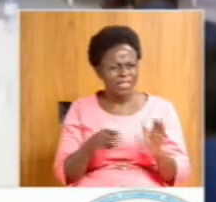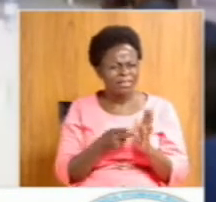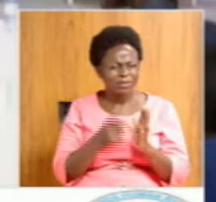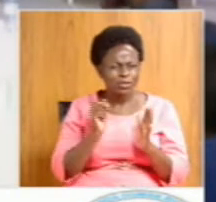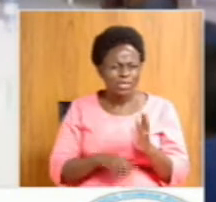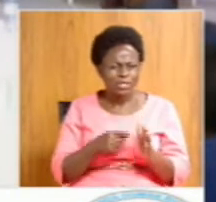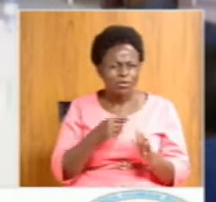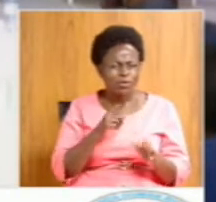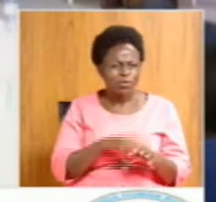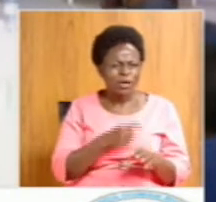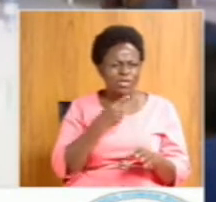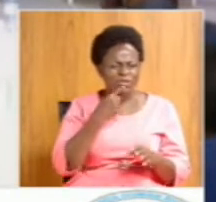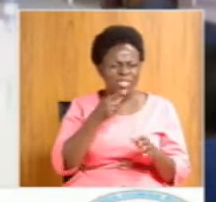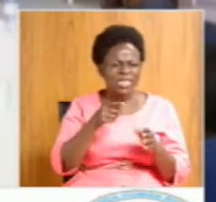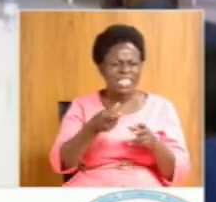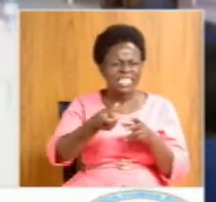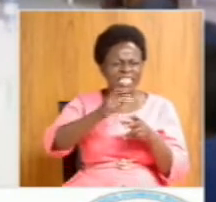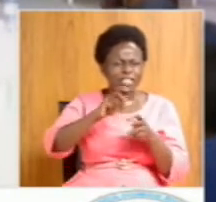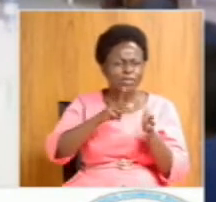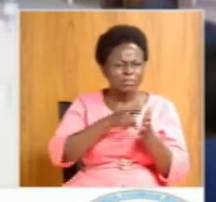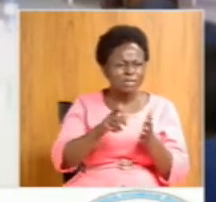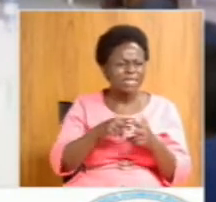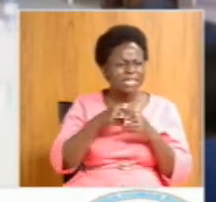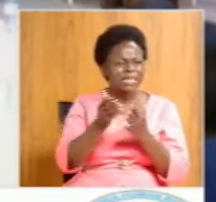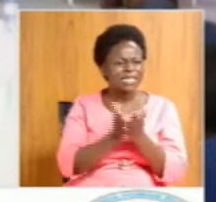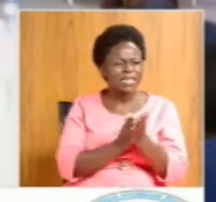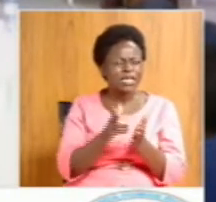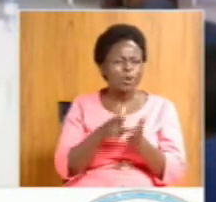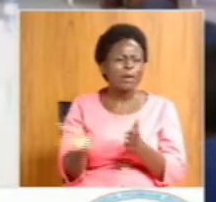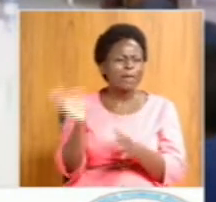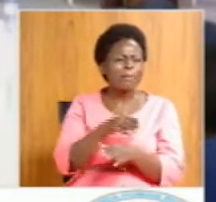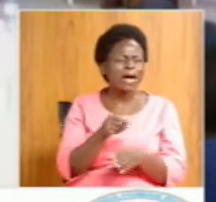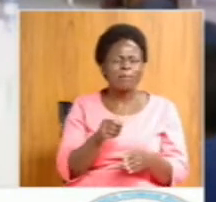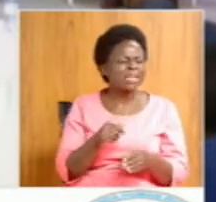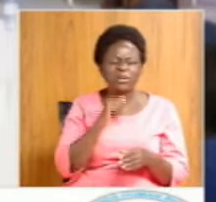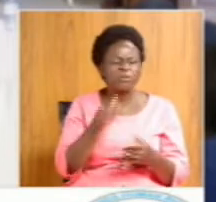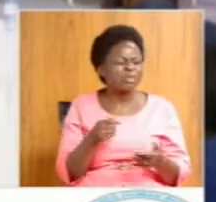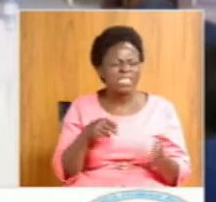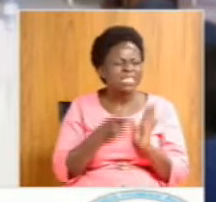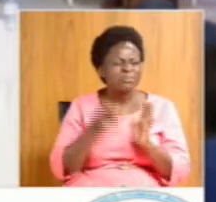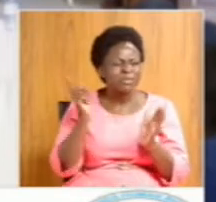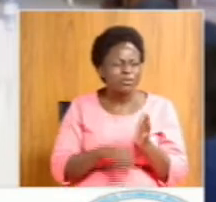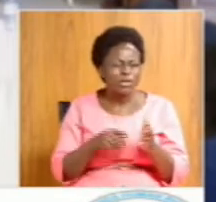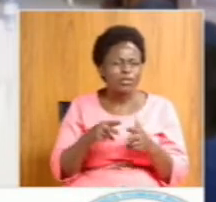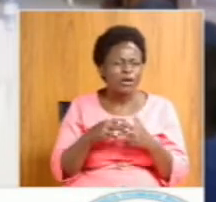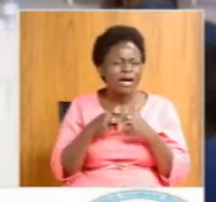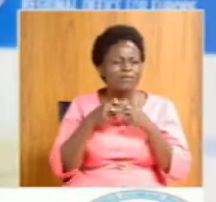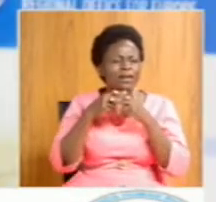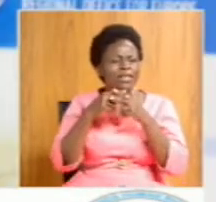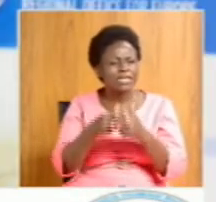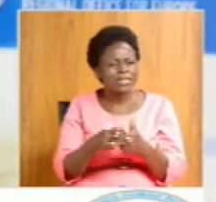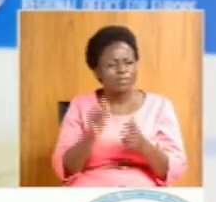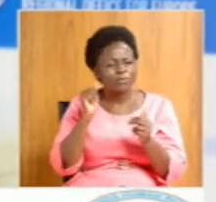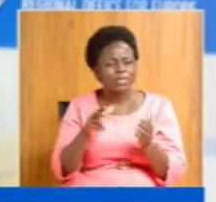really mean when we say interest payment debt servicing are we actually paying back the money or what because we need to know you know when you have a date at some point